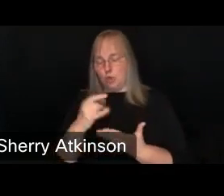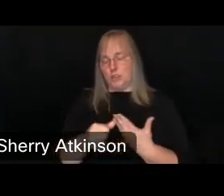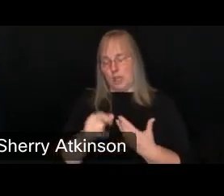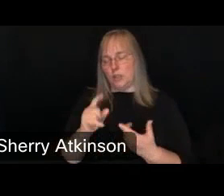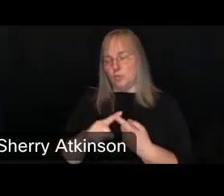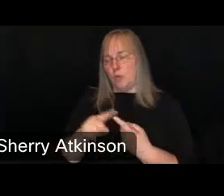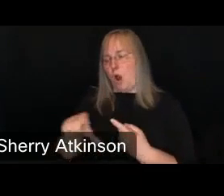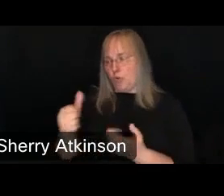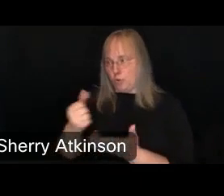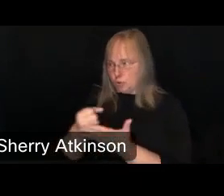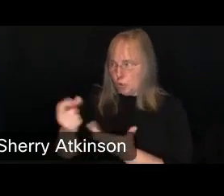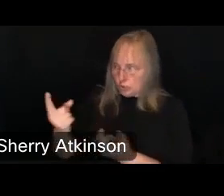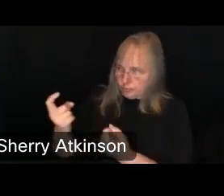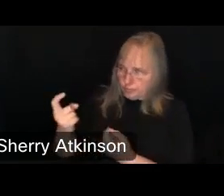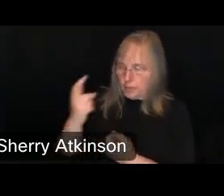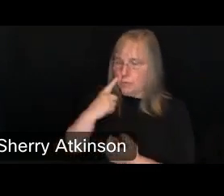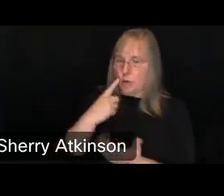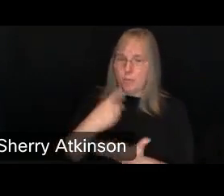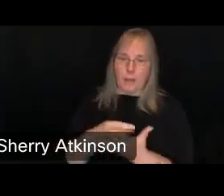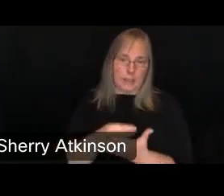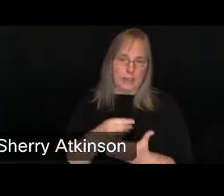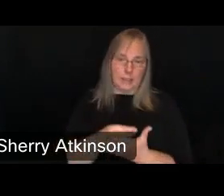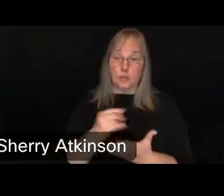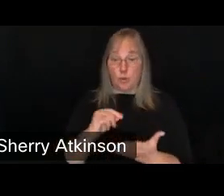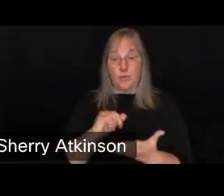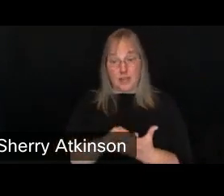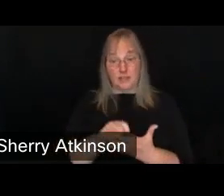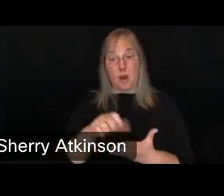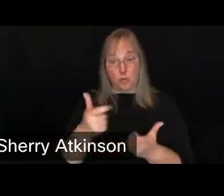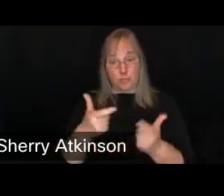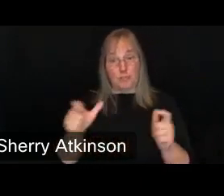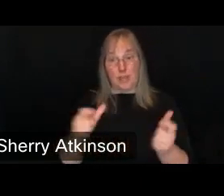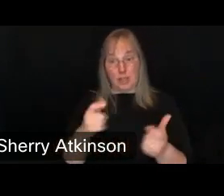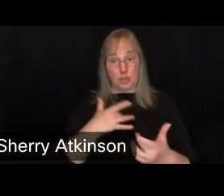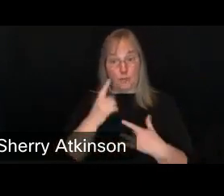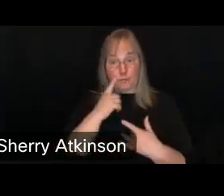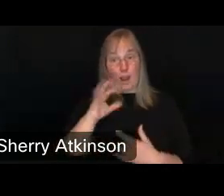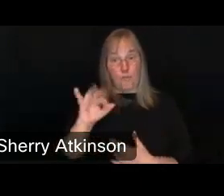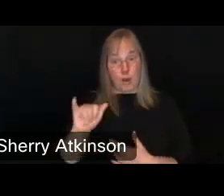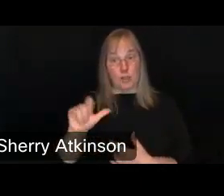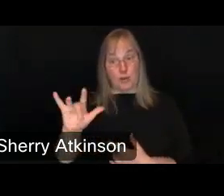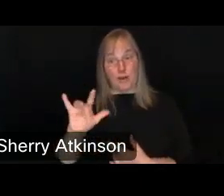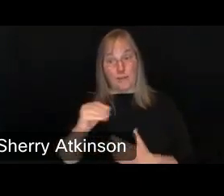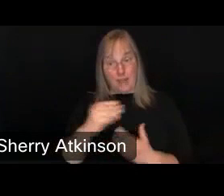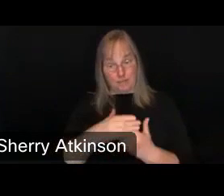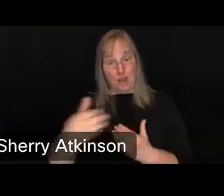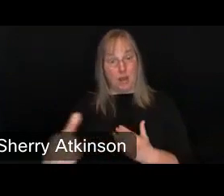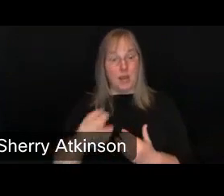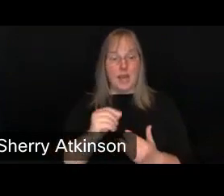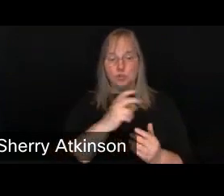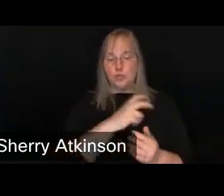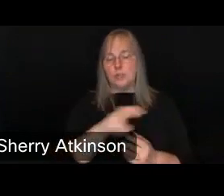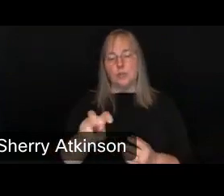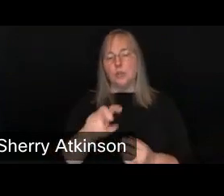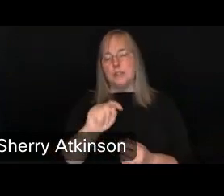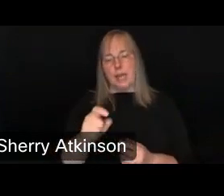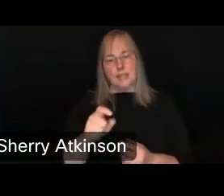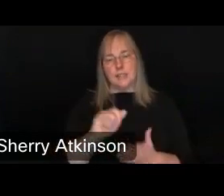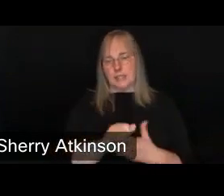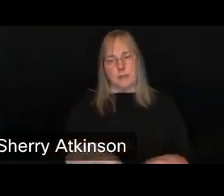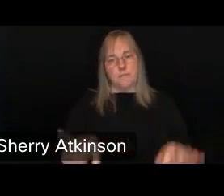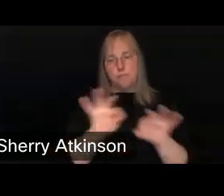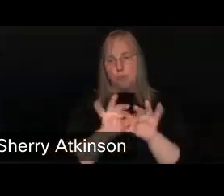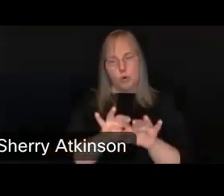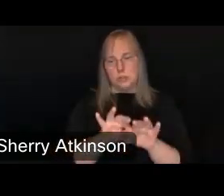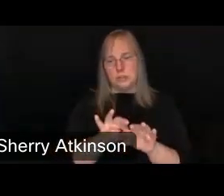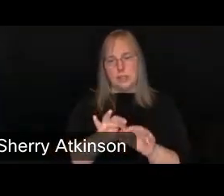another major concern for FY25 and beyond. And transfer tax, as you all know, that's an important designated